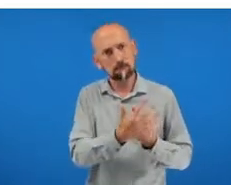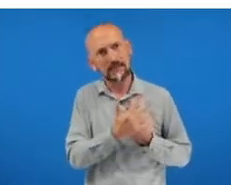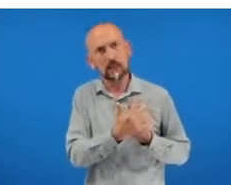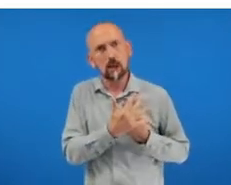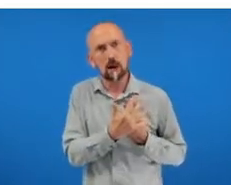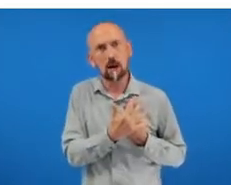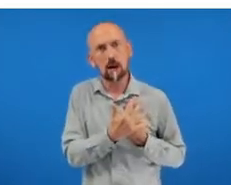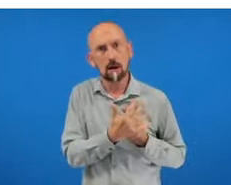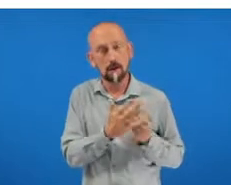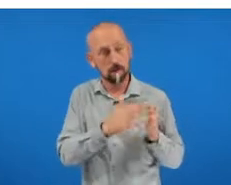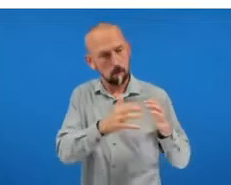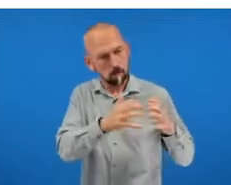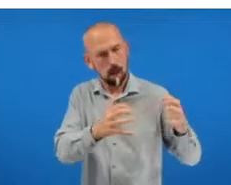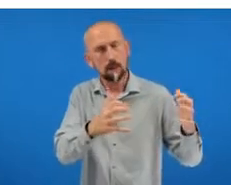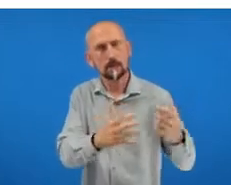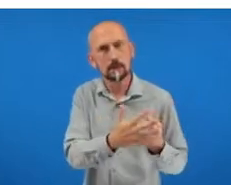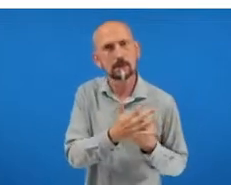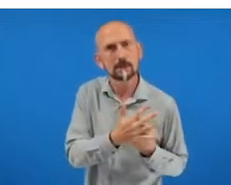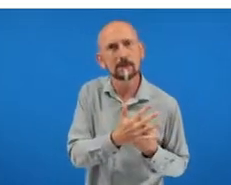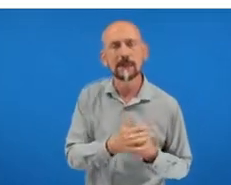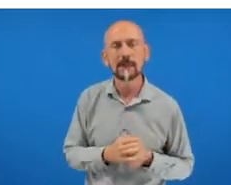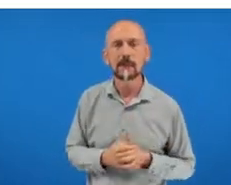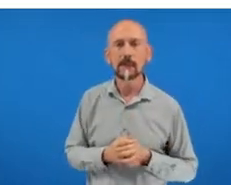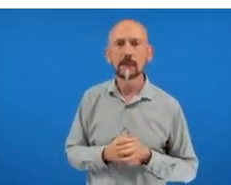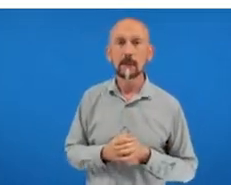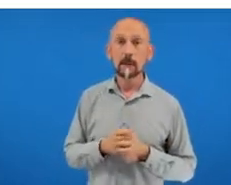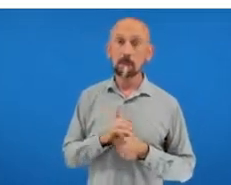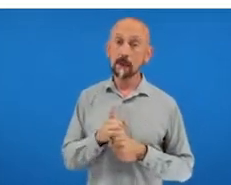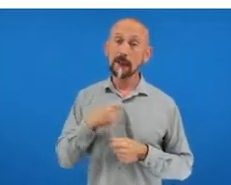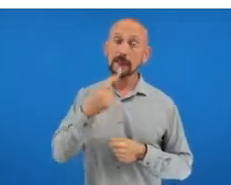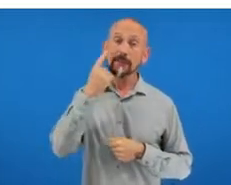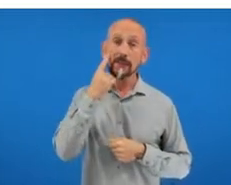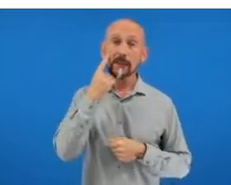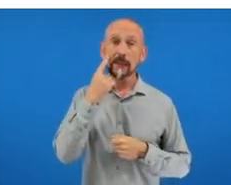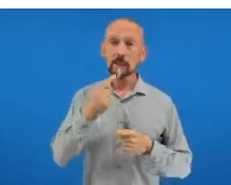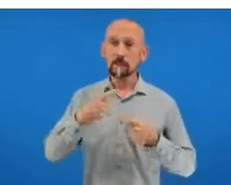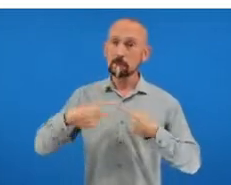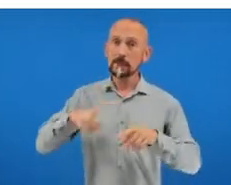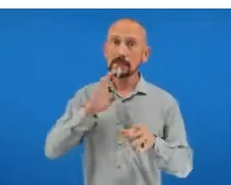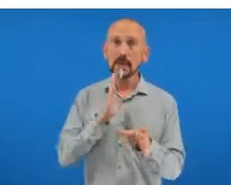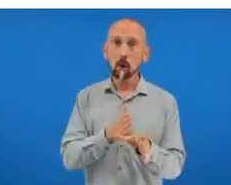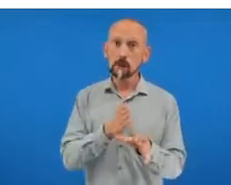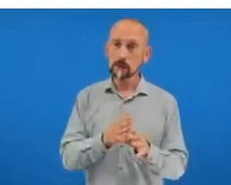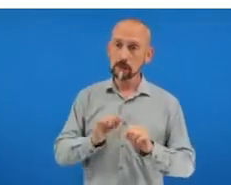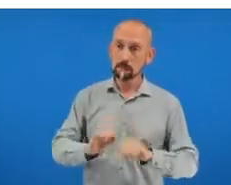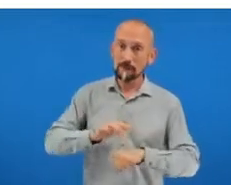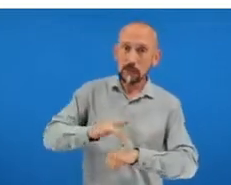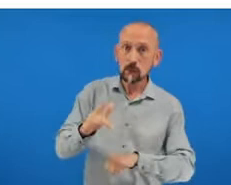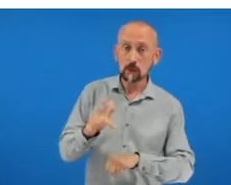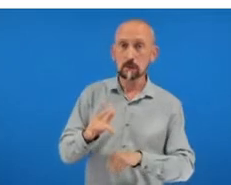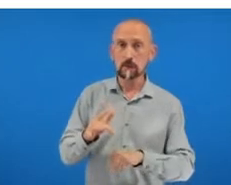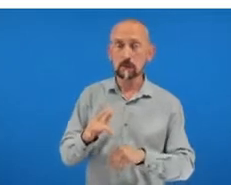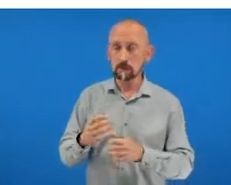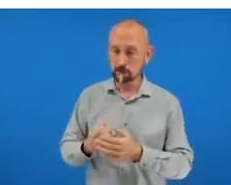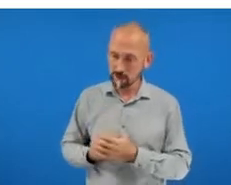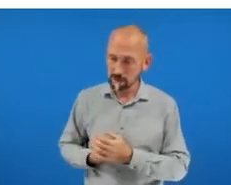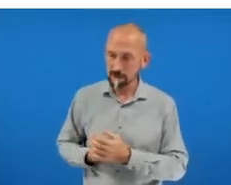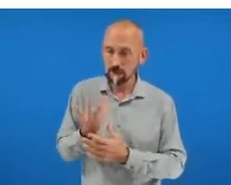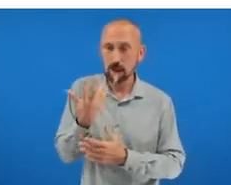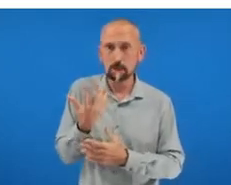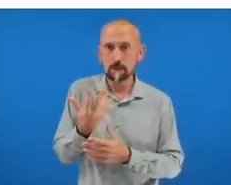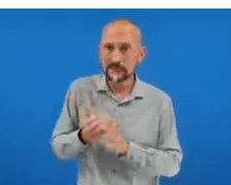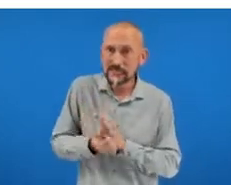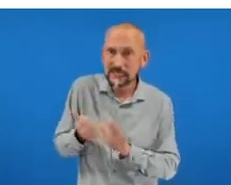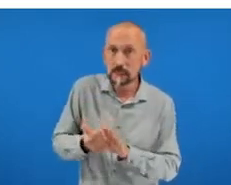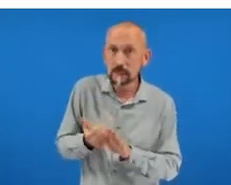that many of the skills we build as practitioners and also as leaders in clinical